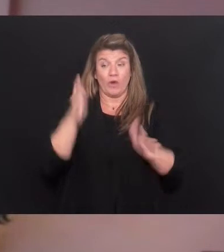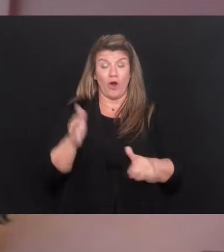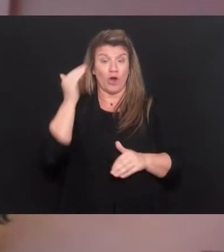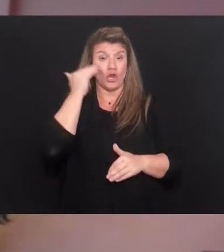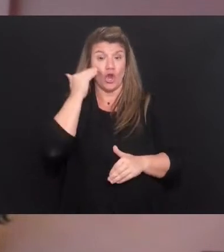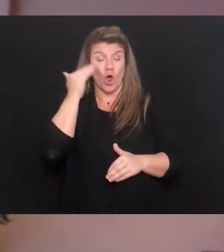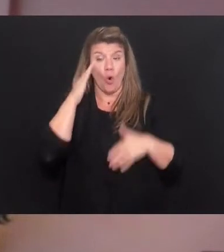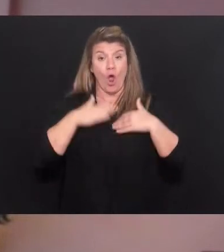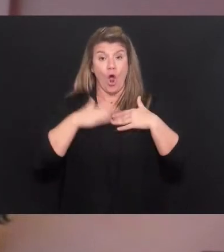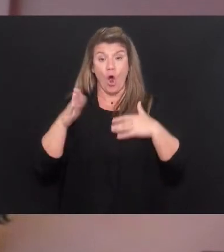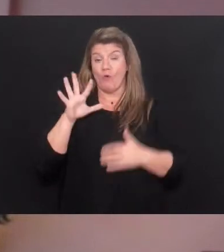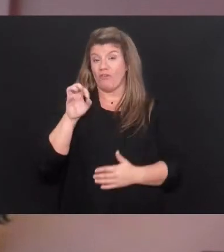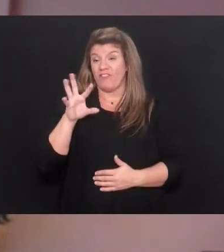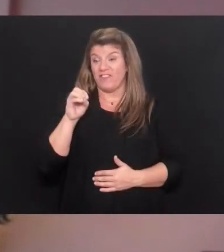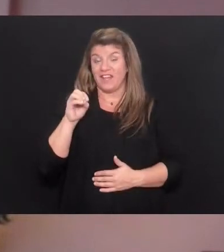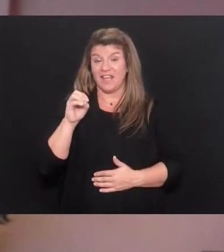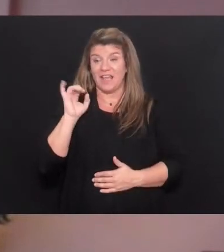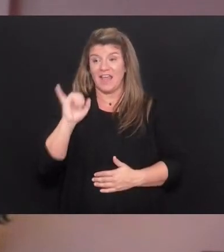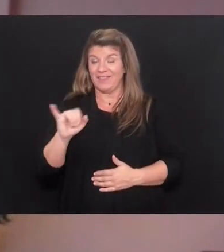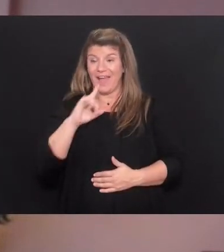50 years old accounted for